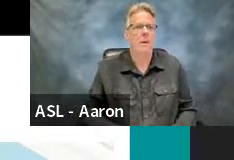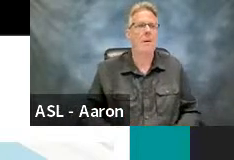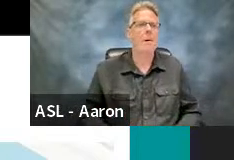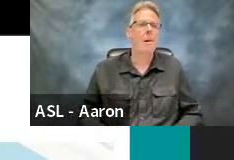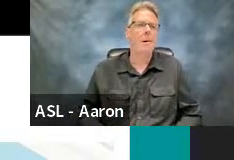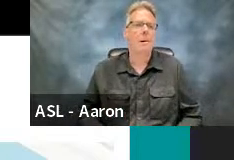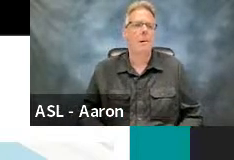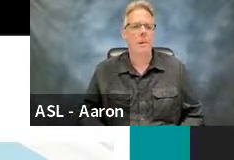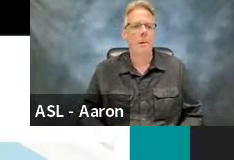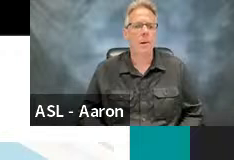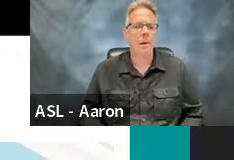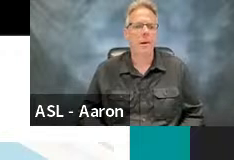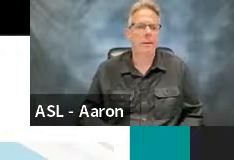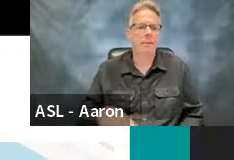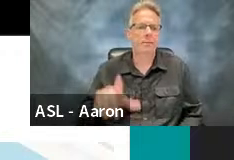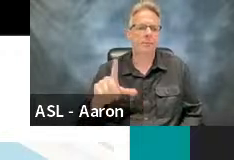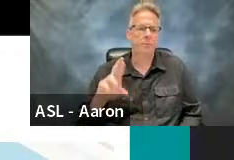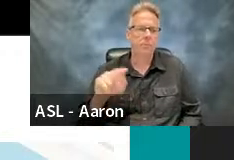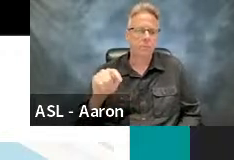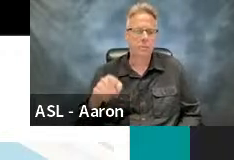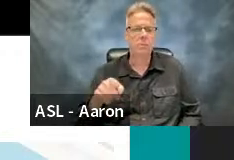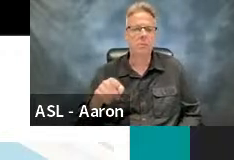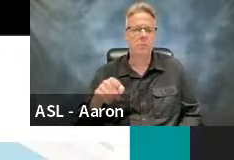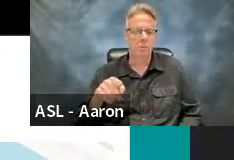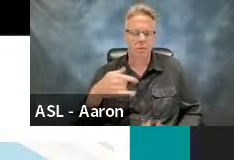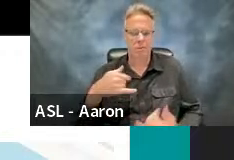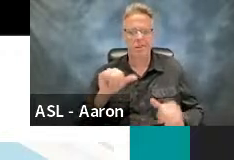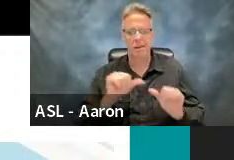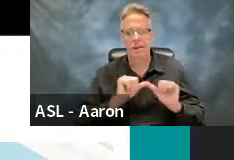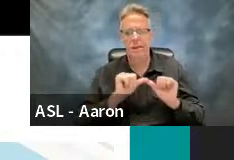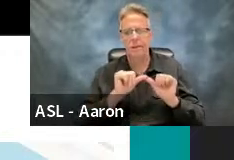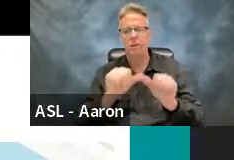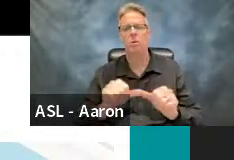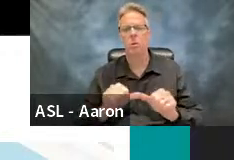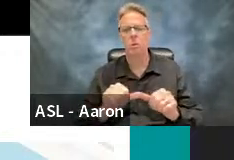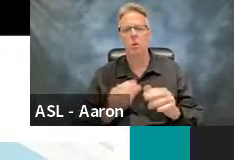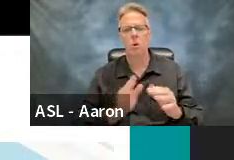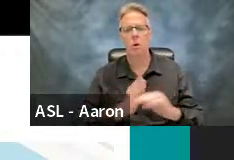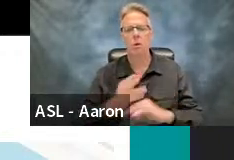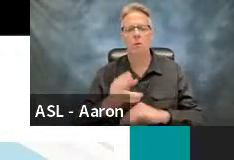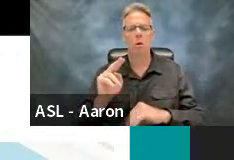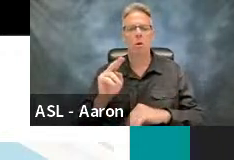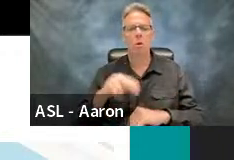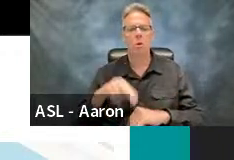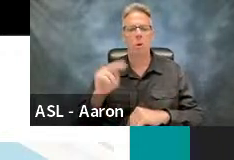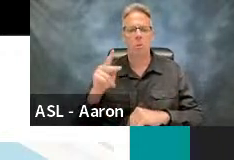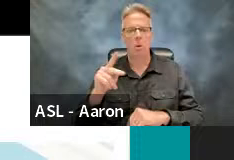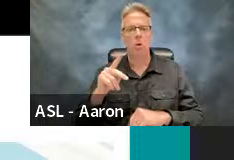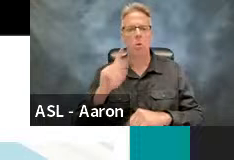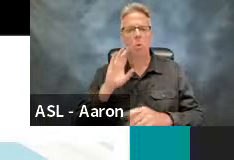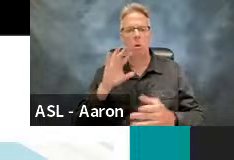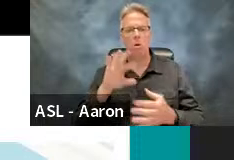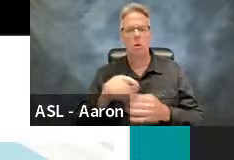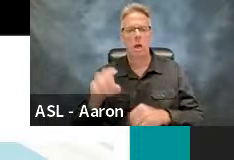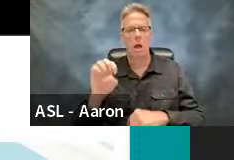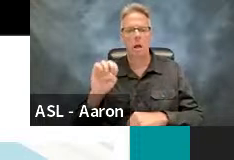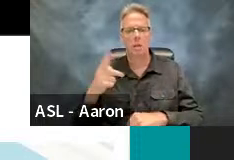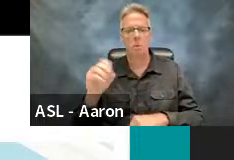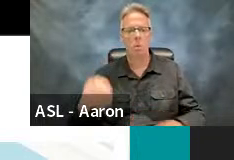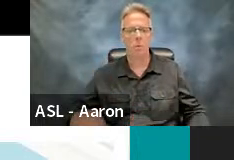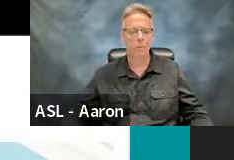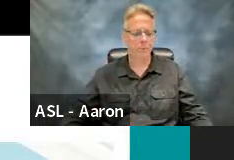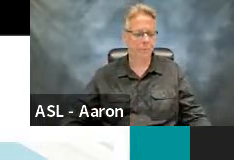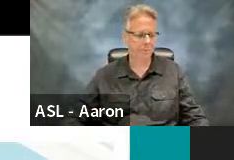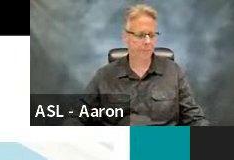And then the light rail guideway continues across North Barland Harbor and connects in towards Expo Road.